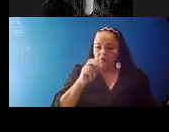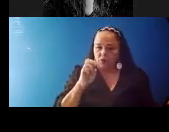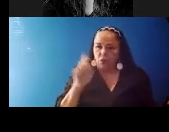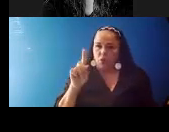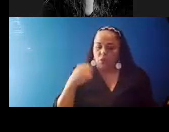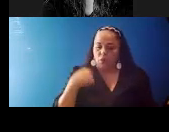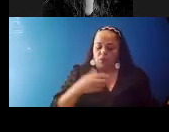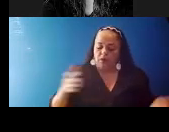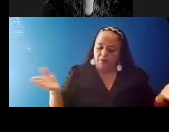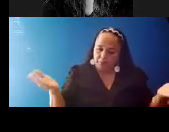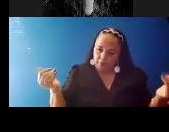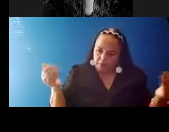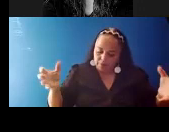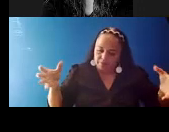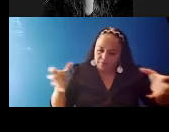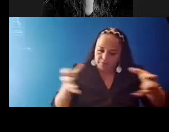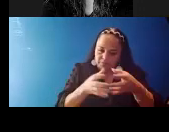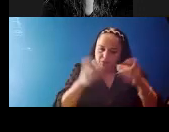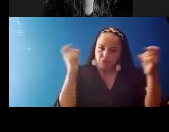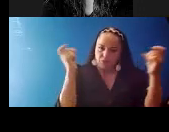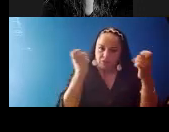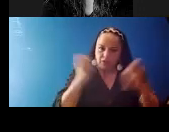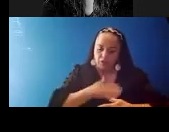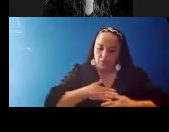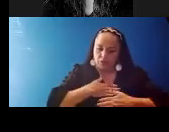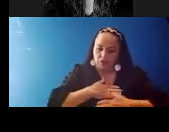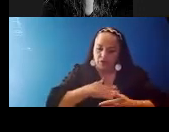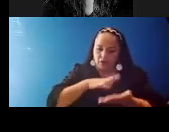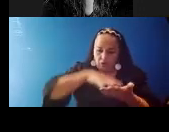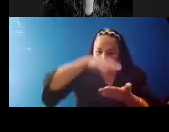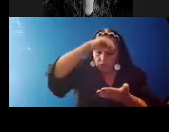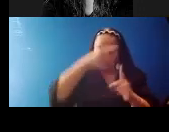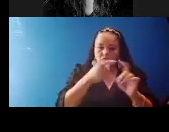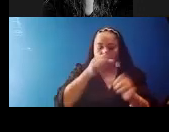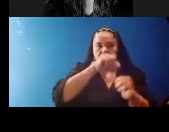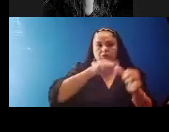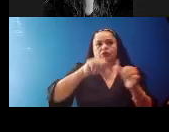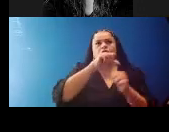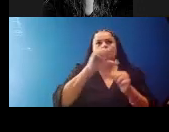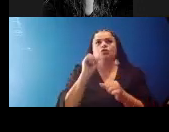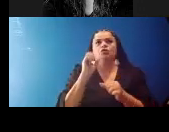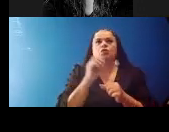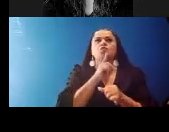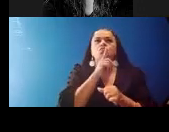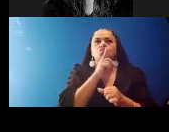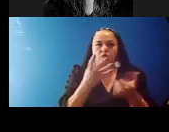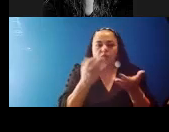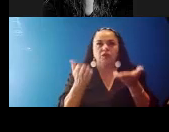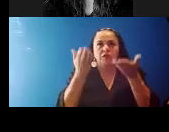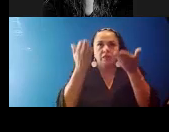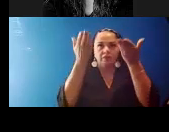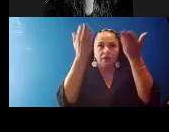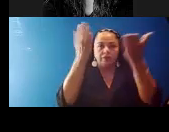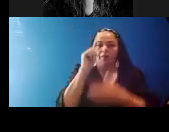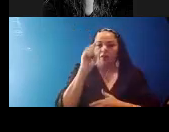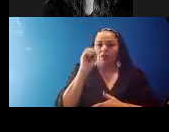bring each other into that, to celebrate that, to appreciate that, to learn from each other. And so really just want to lift this up because the tool